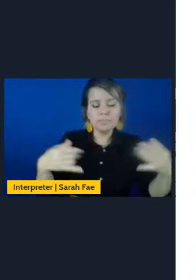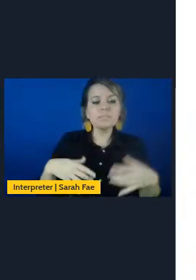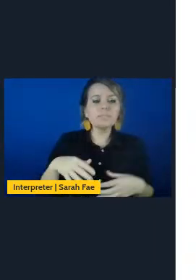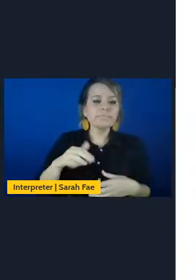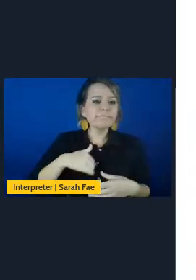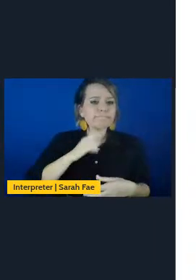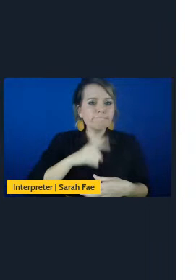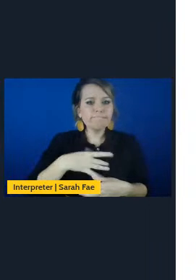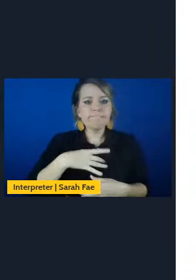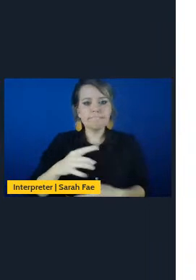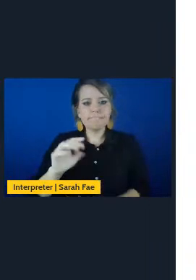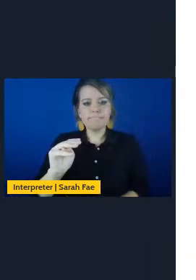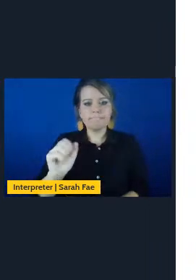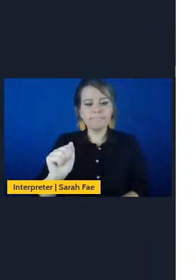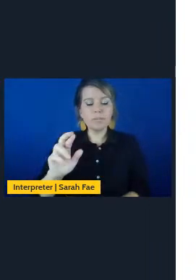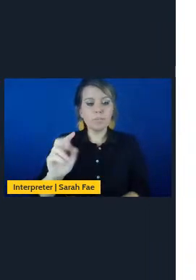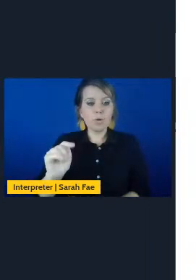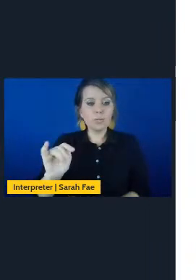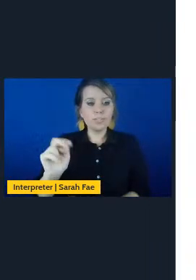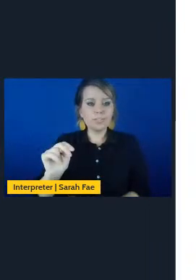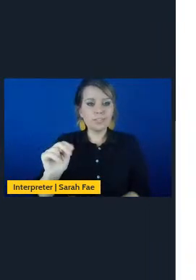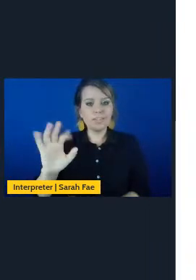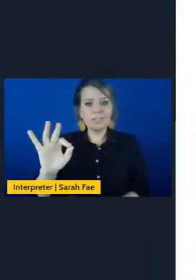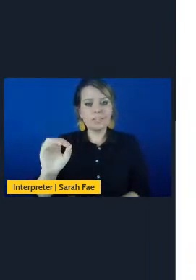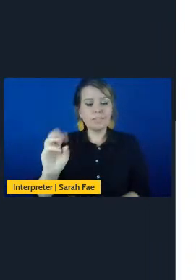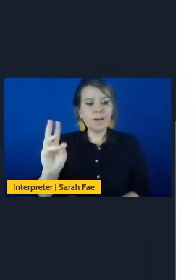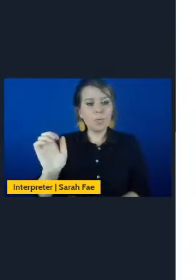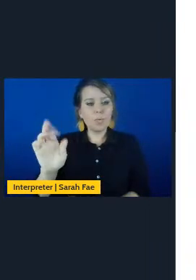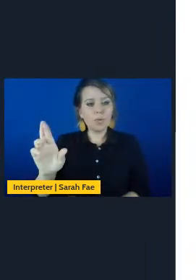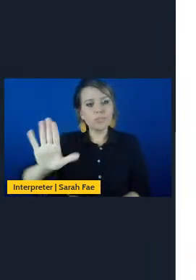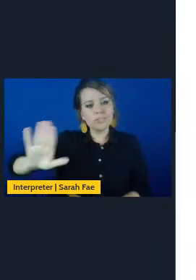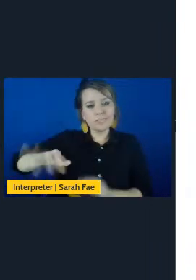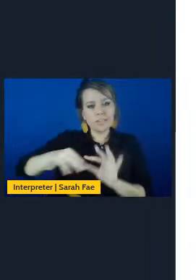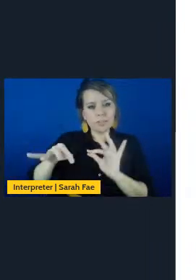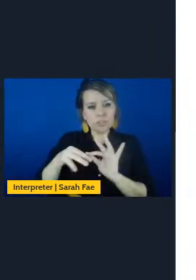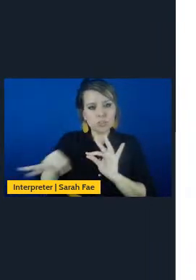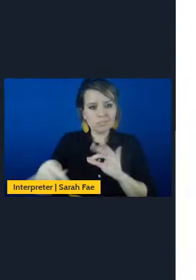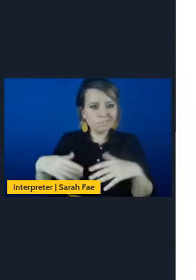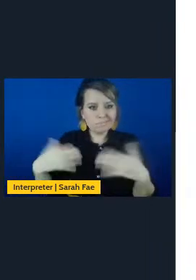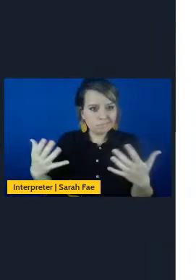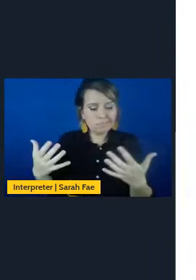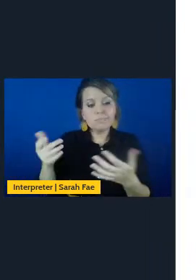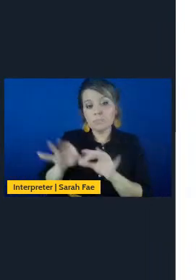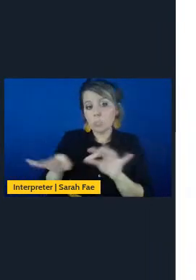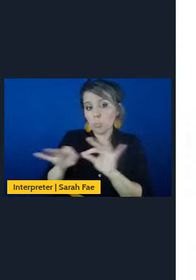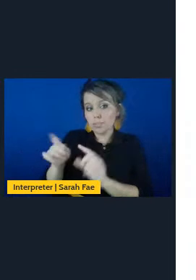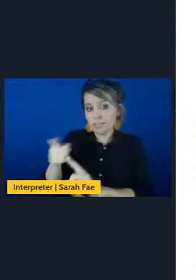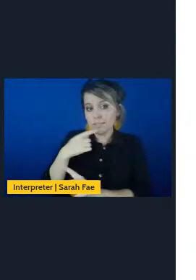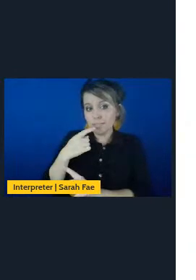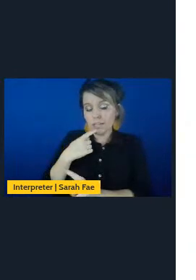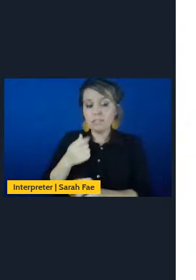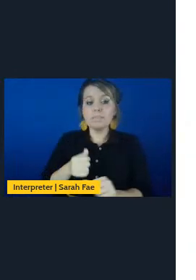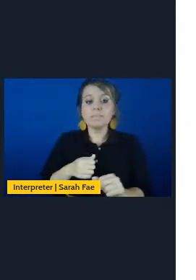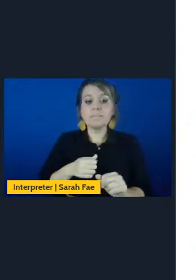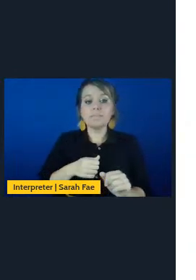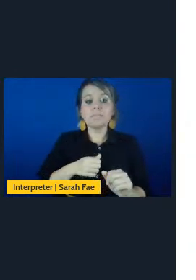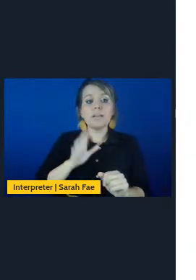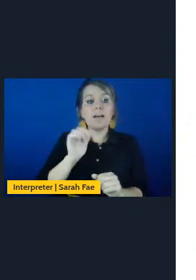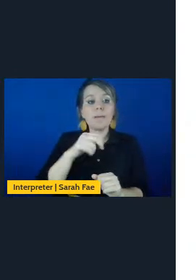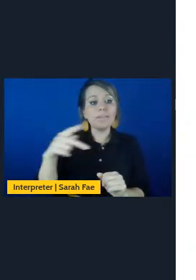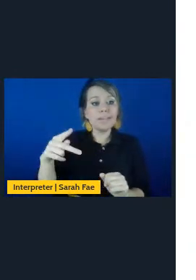Martin Fowler's definition of what application boundary is. And it's important that he says that applications are